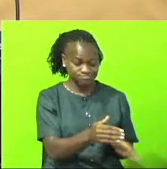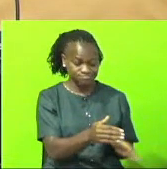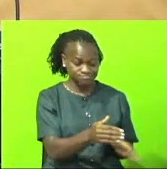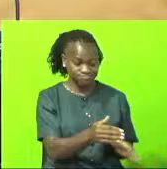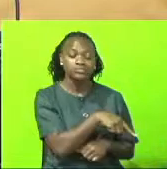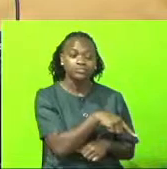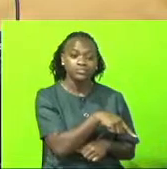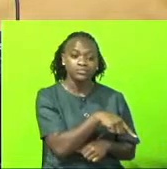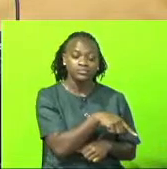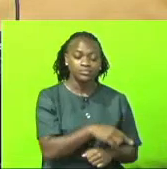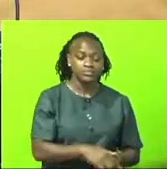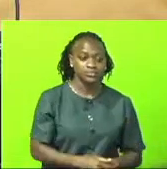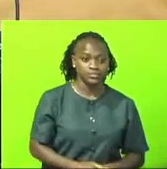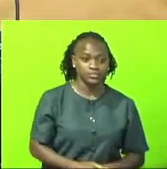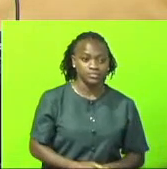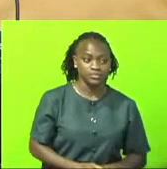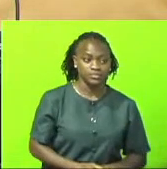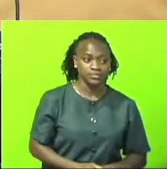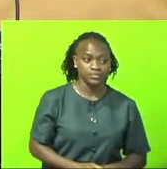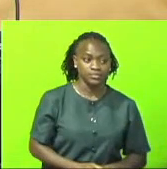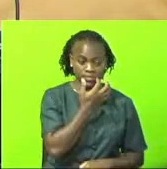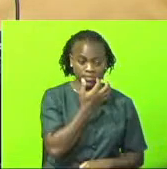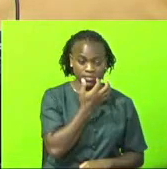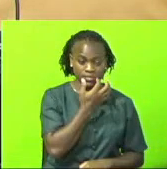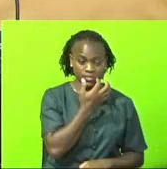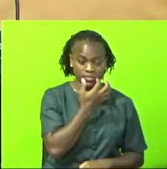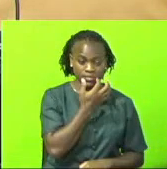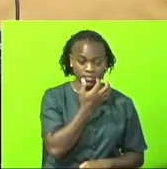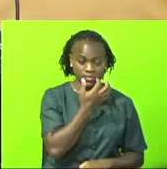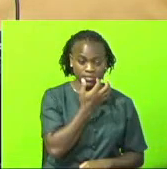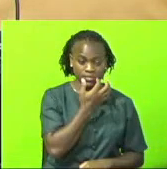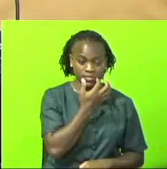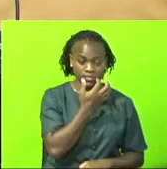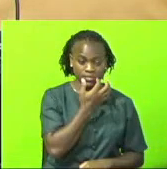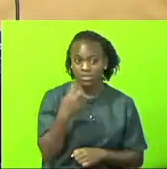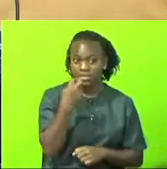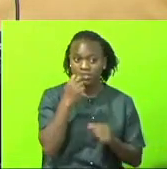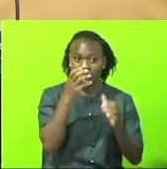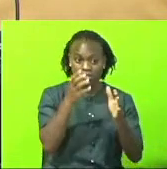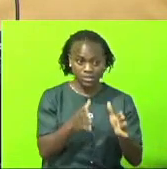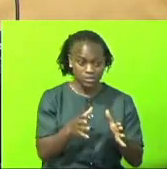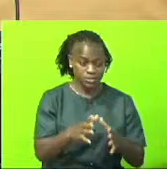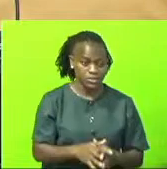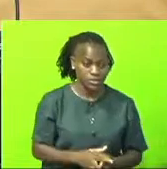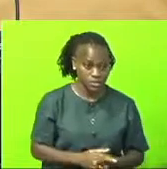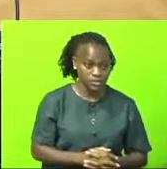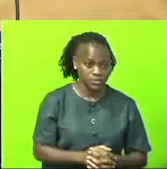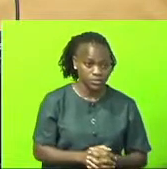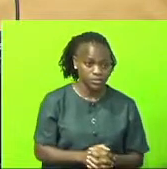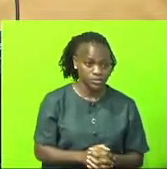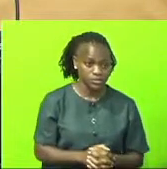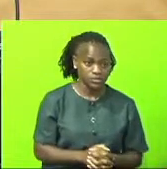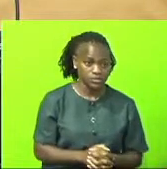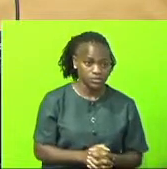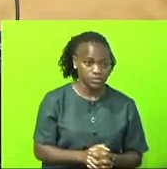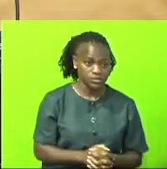that per your ruling, Mr. Speaker, per your ruling in the Adwa Safo case,